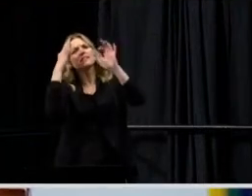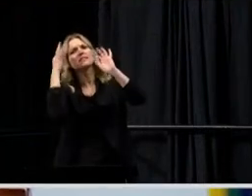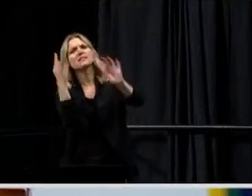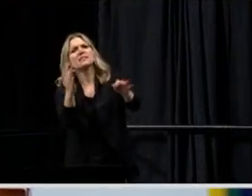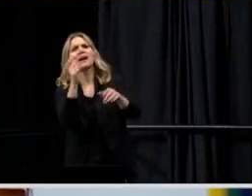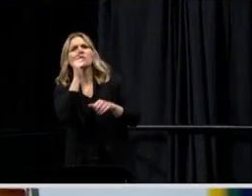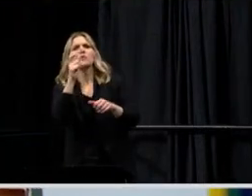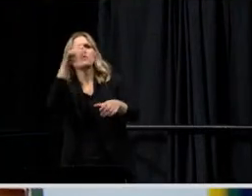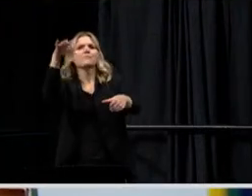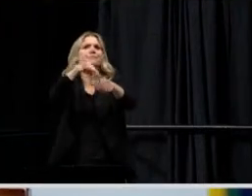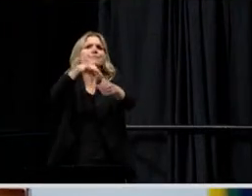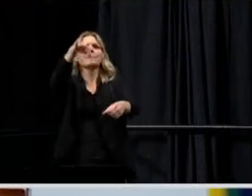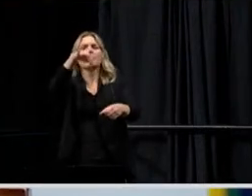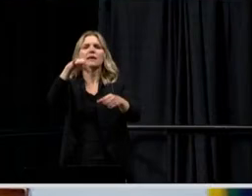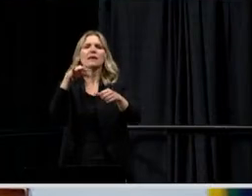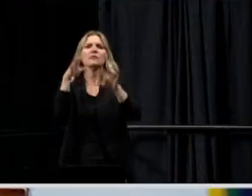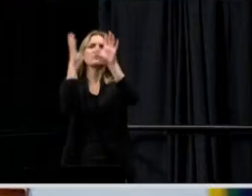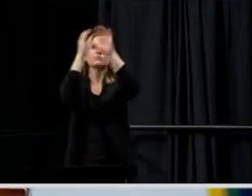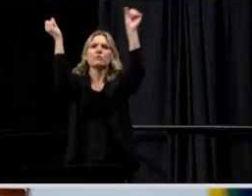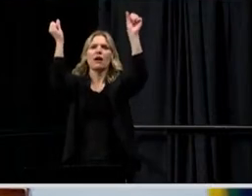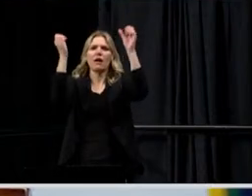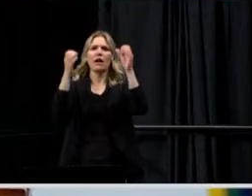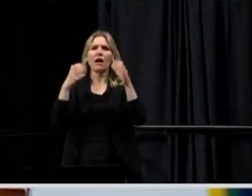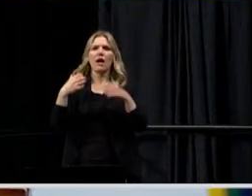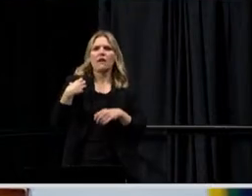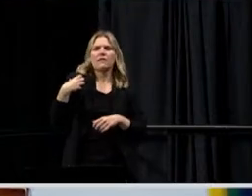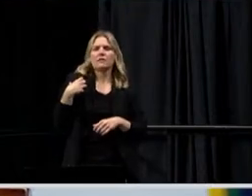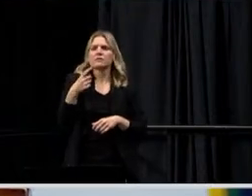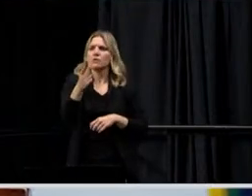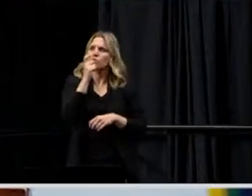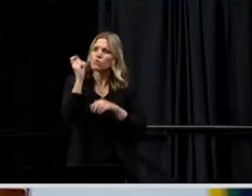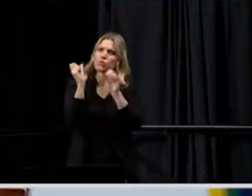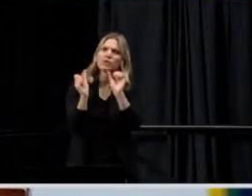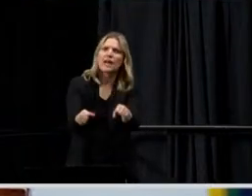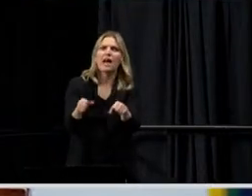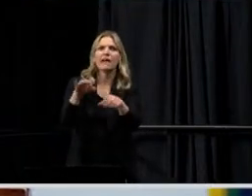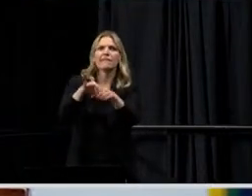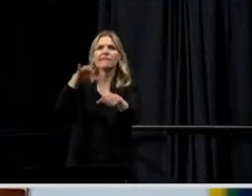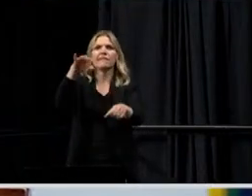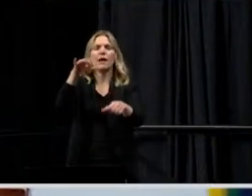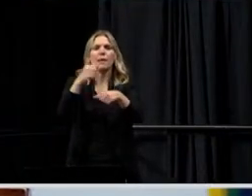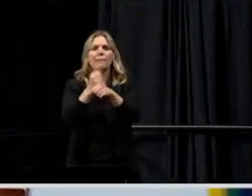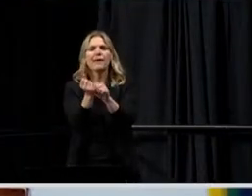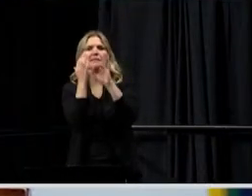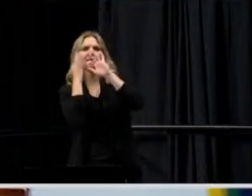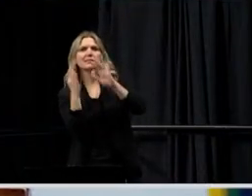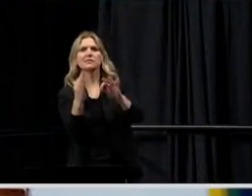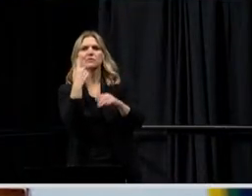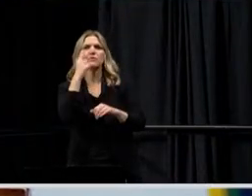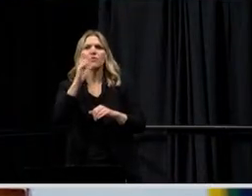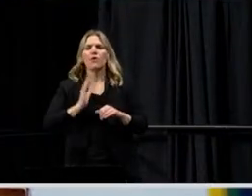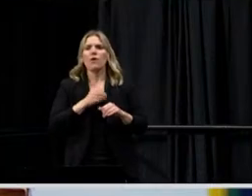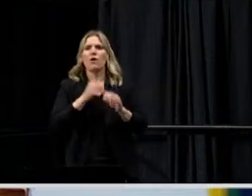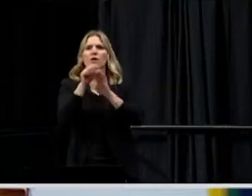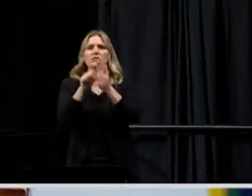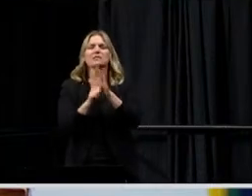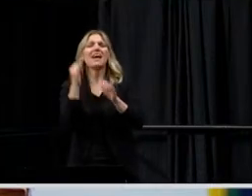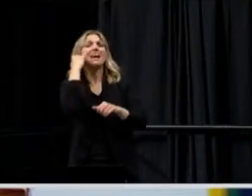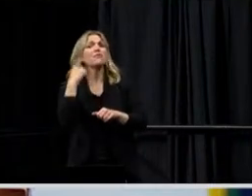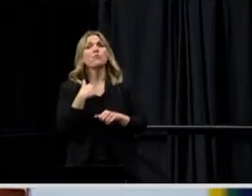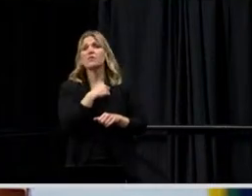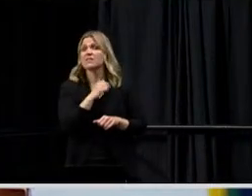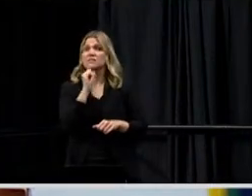elected into office and who will make the decisions for our state. If we do not use our vote, then we are remaining